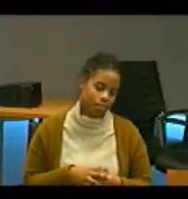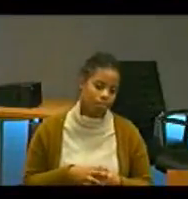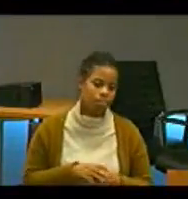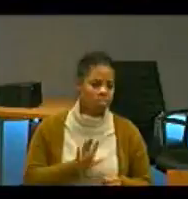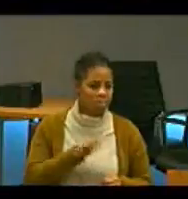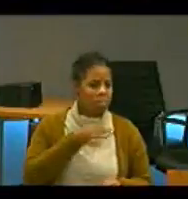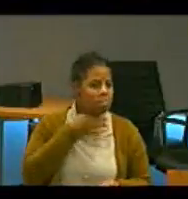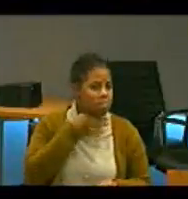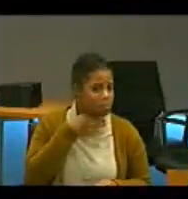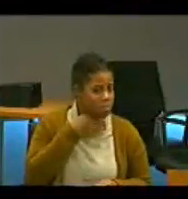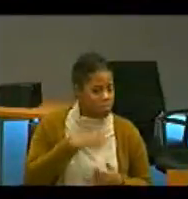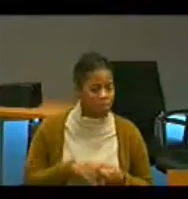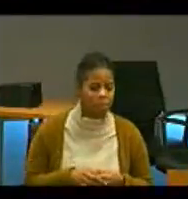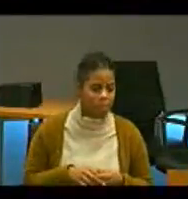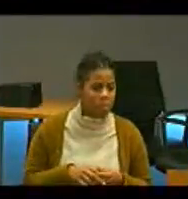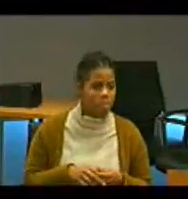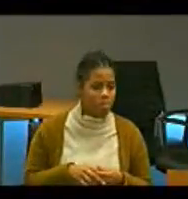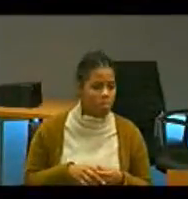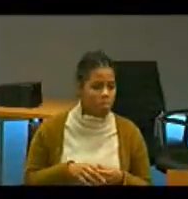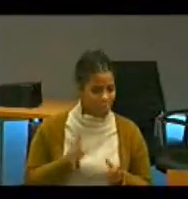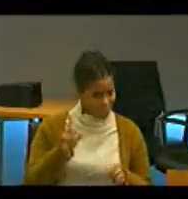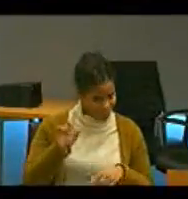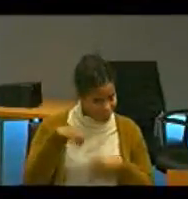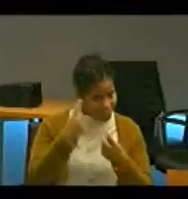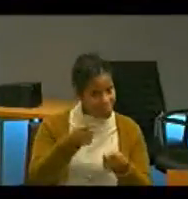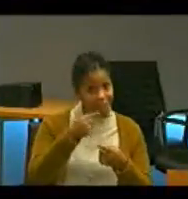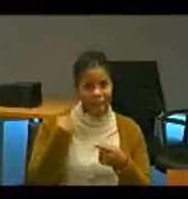any studies on